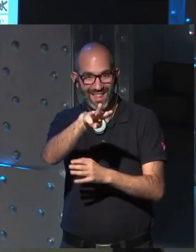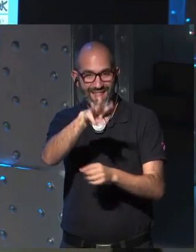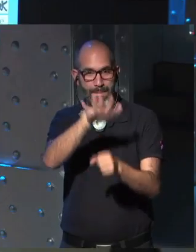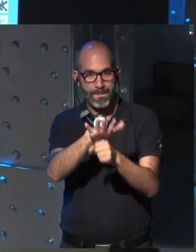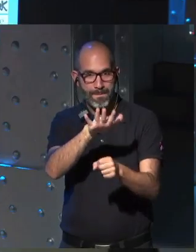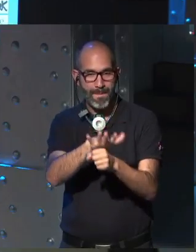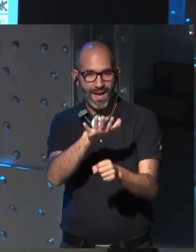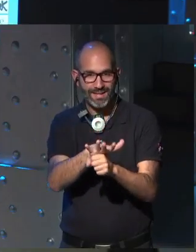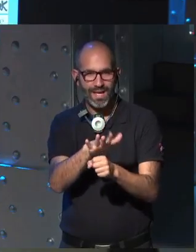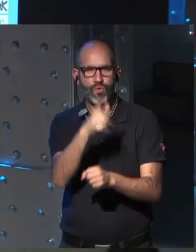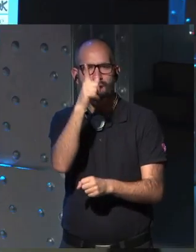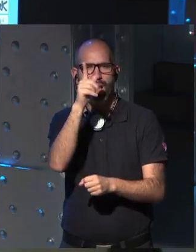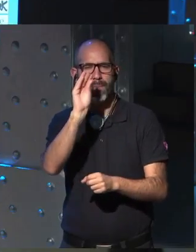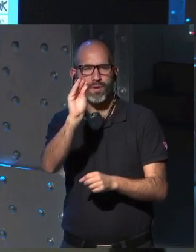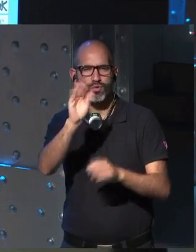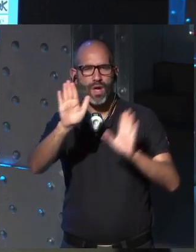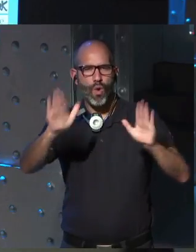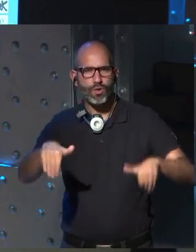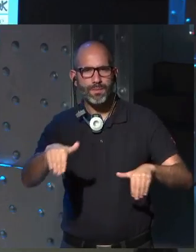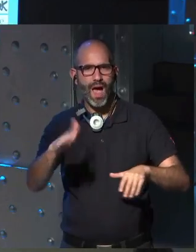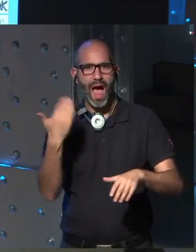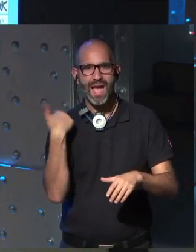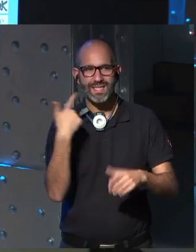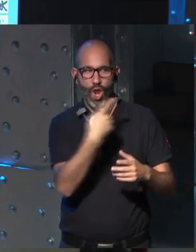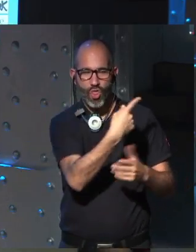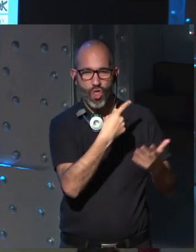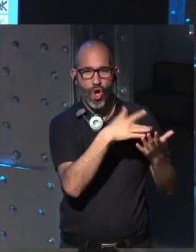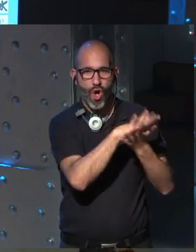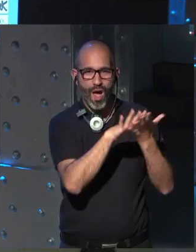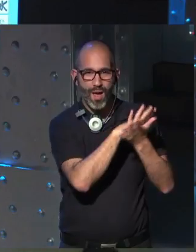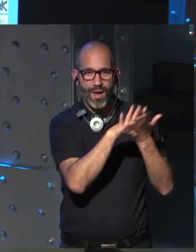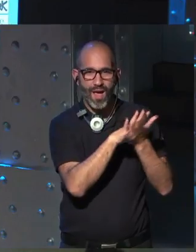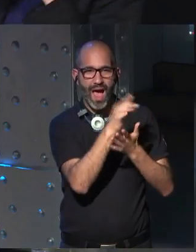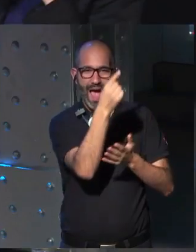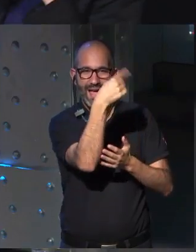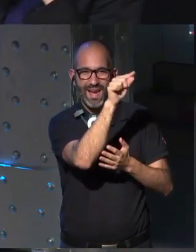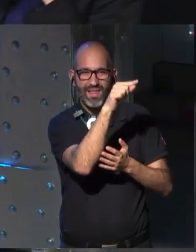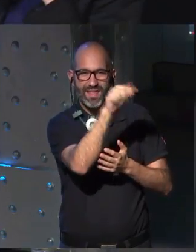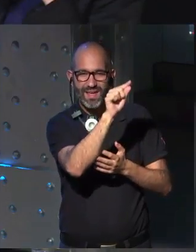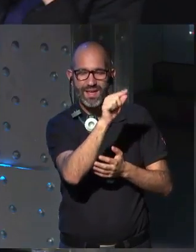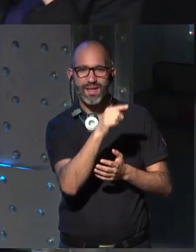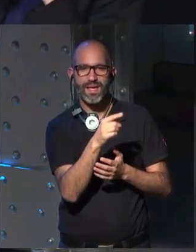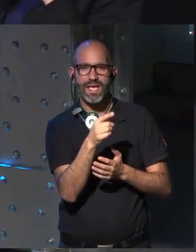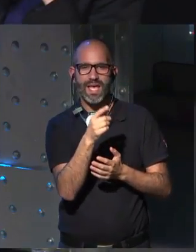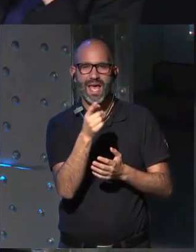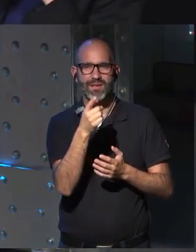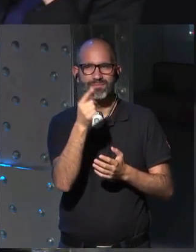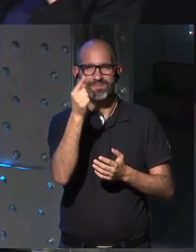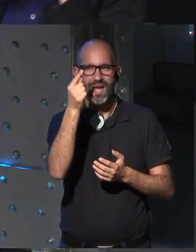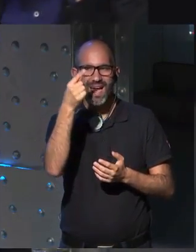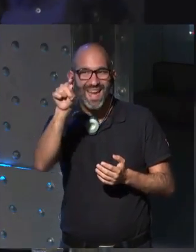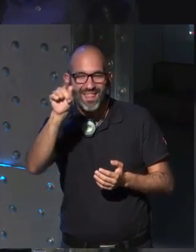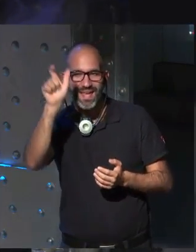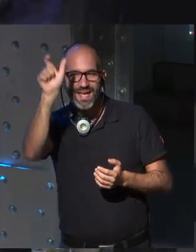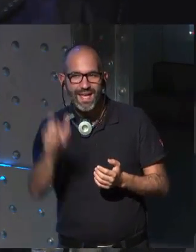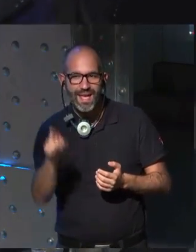13, which is the unlucky day of the year, Tuesday 13, Greg was struck by something. He